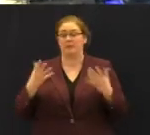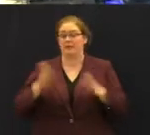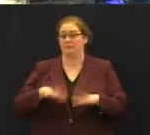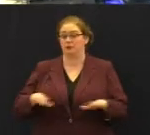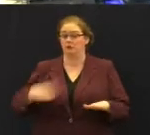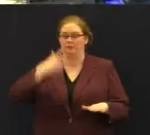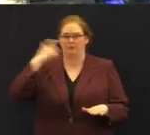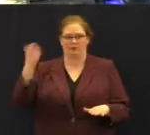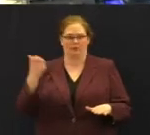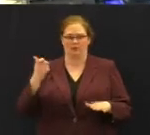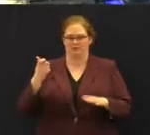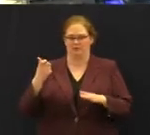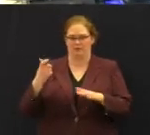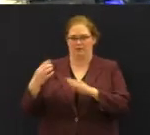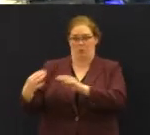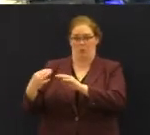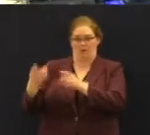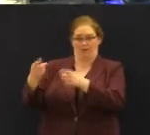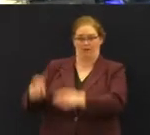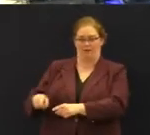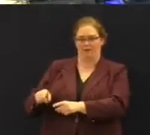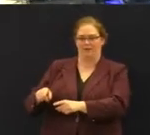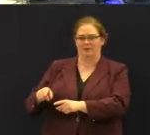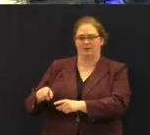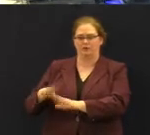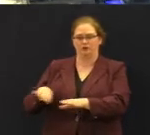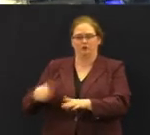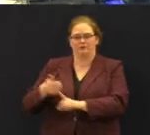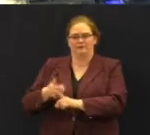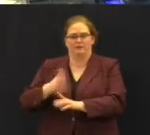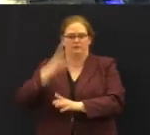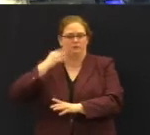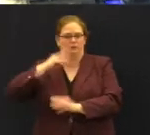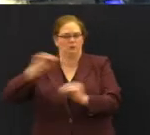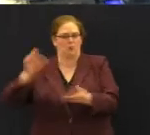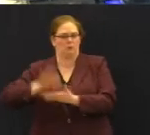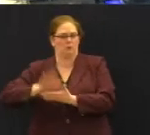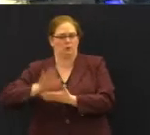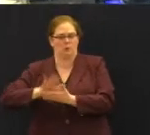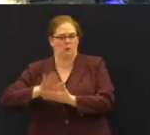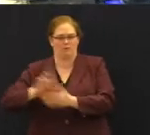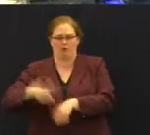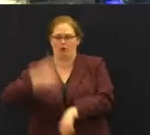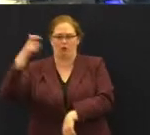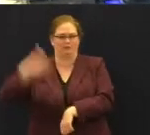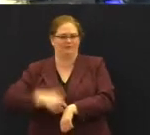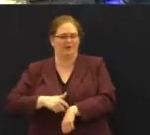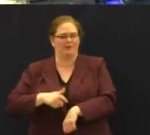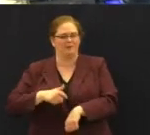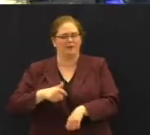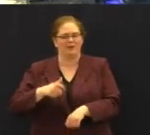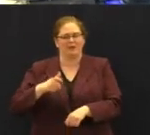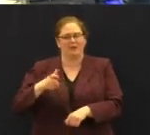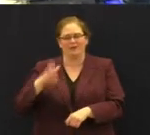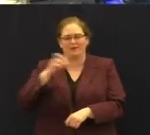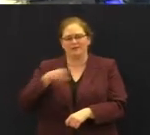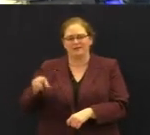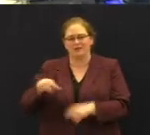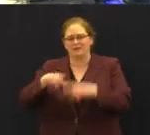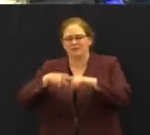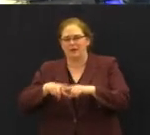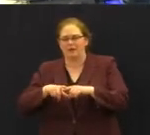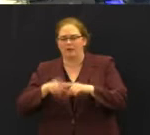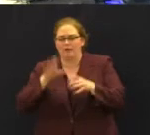because of the Civil War, were not able to go to school for long periods of time, and I guess depended on getting the little